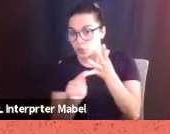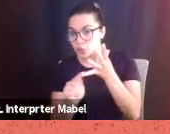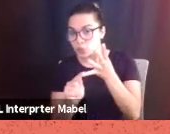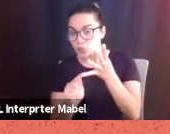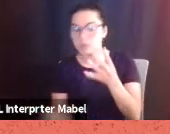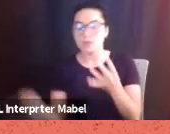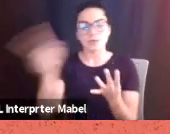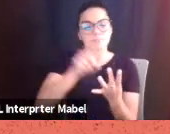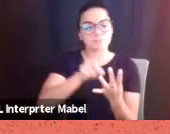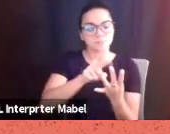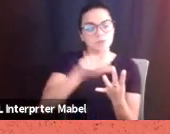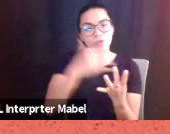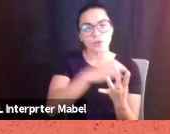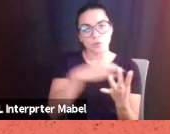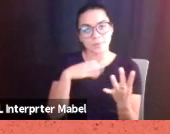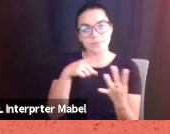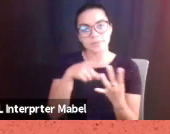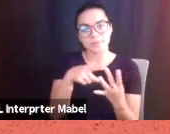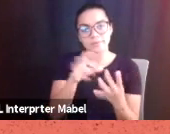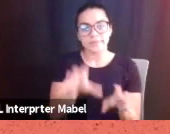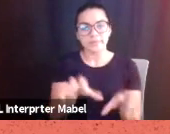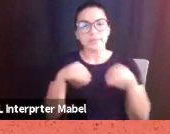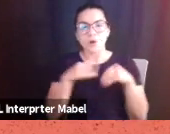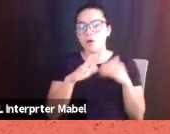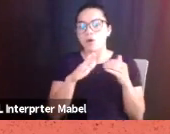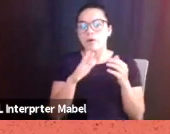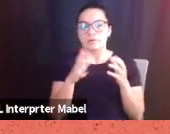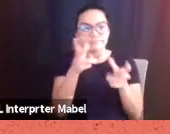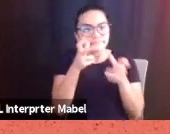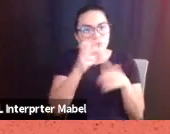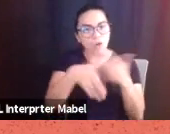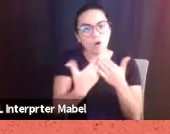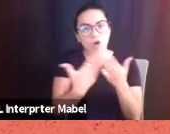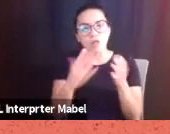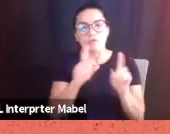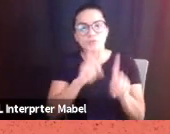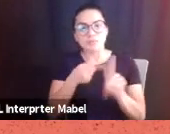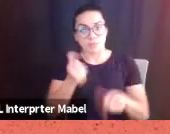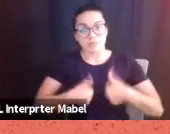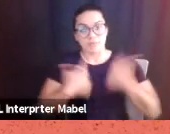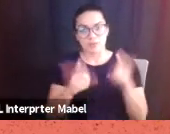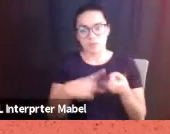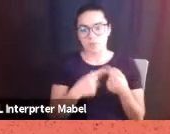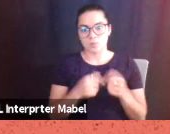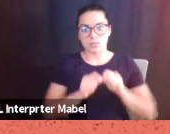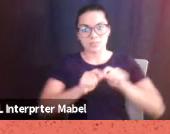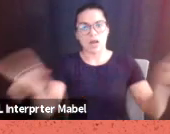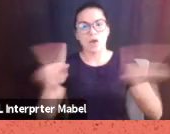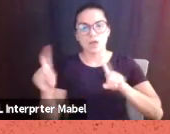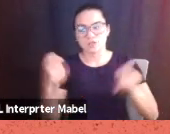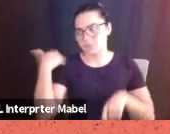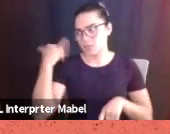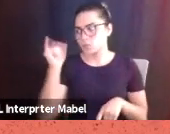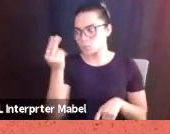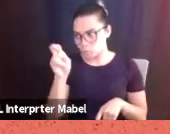taken all of the responses from survivors since we launched the survey in June and has sat with the results along